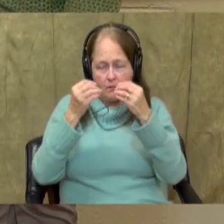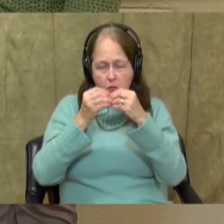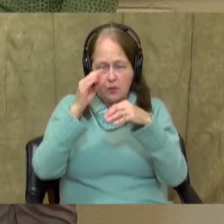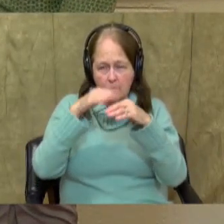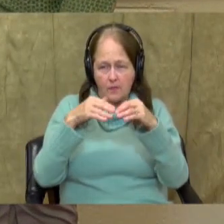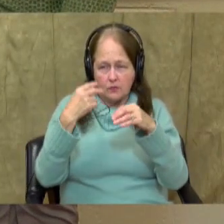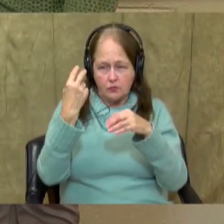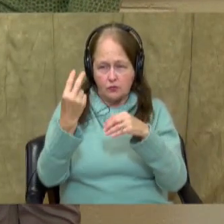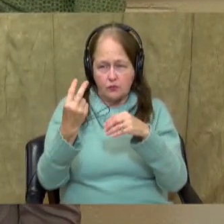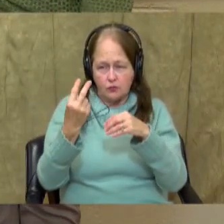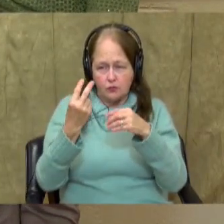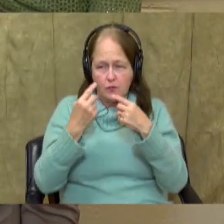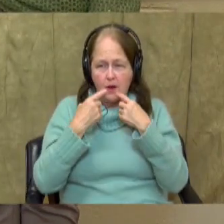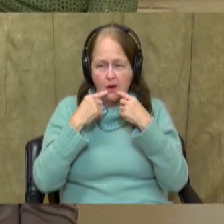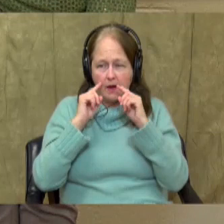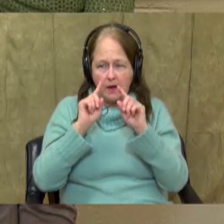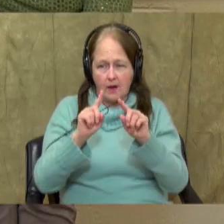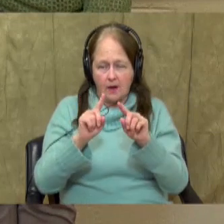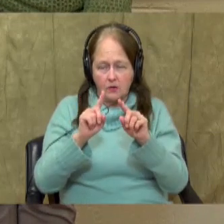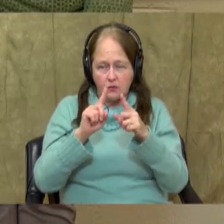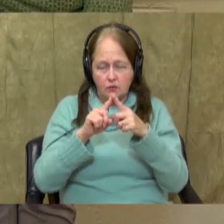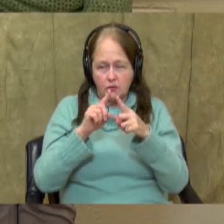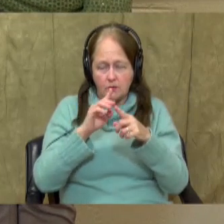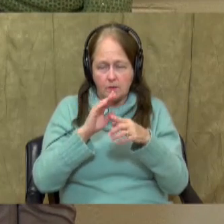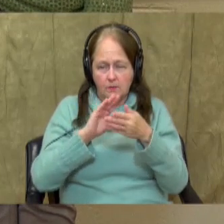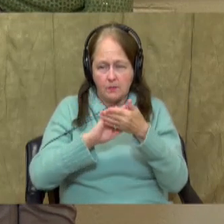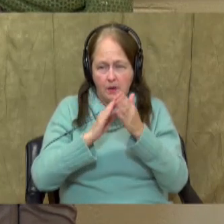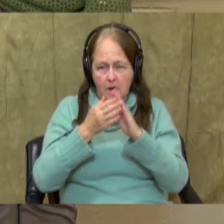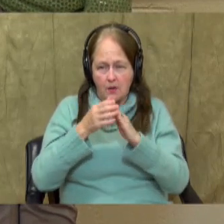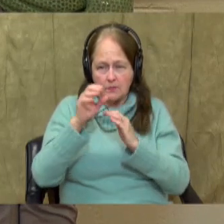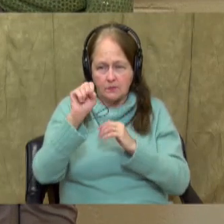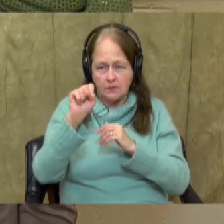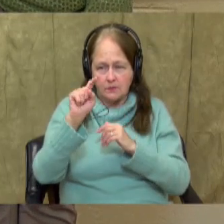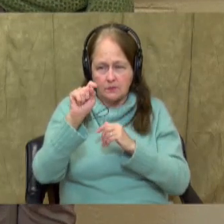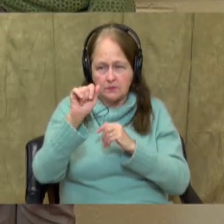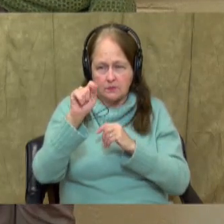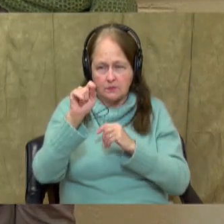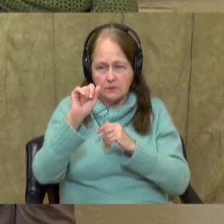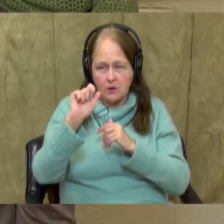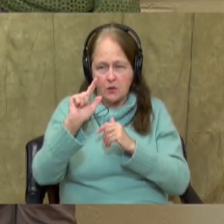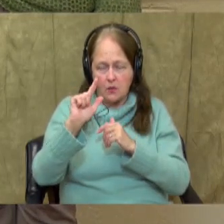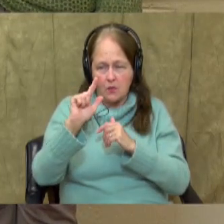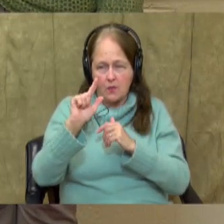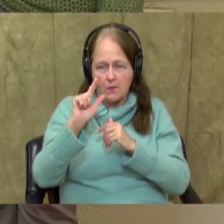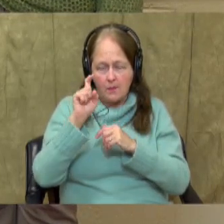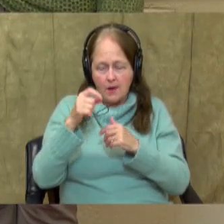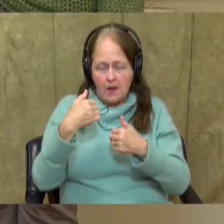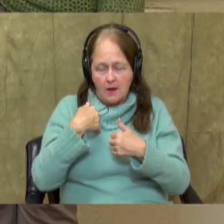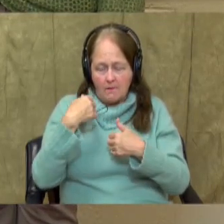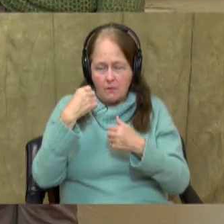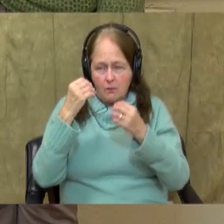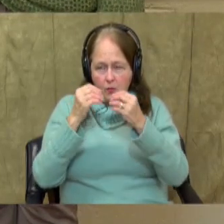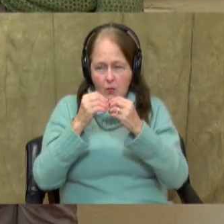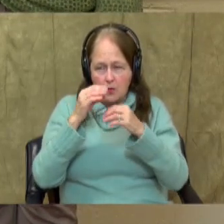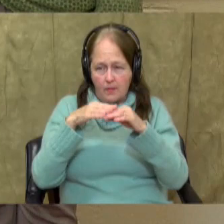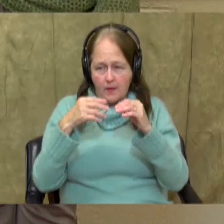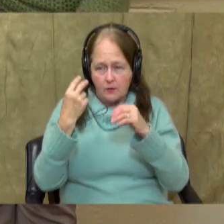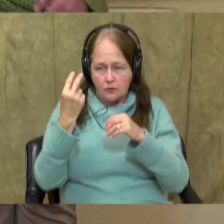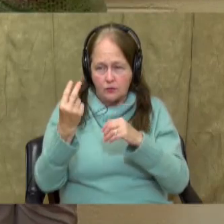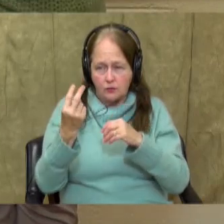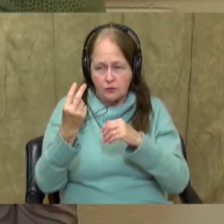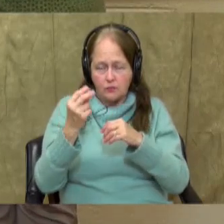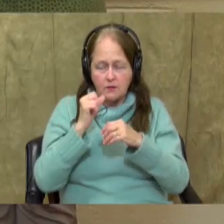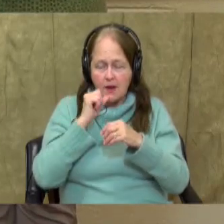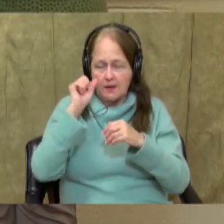than 2 answers in order to be statistical. They have to have more than 2 answers. It can't just be yes, no,